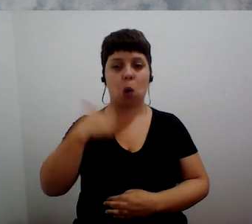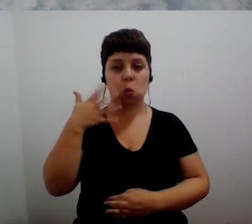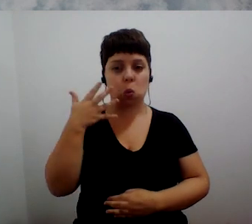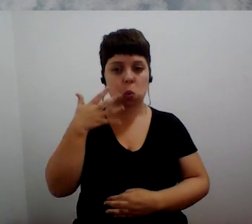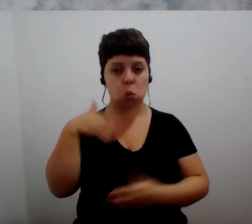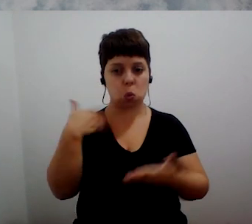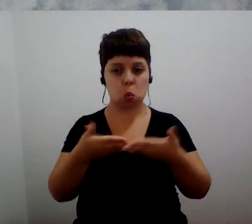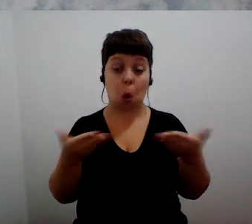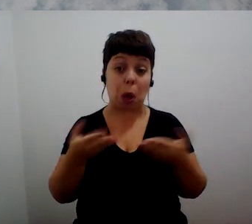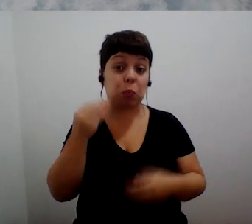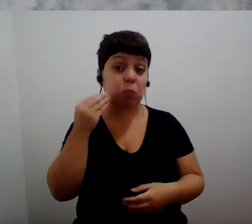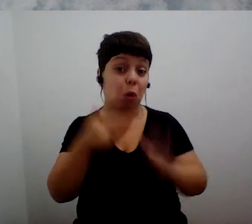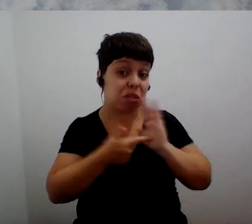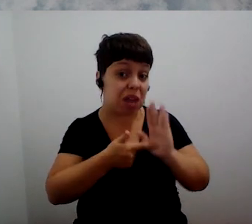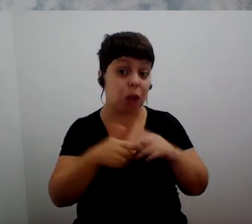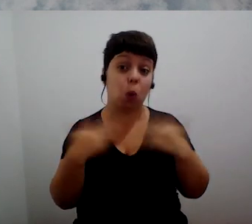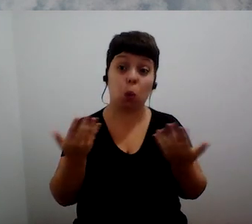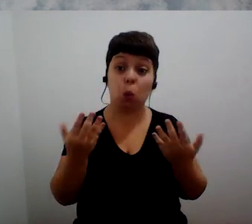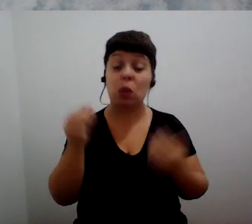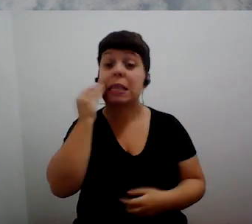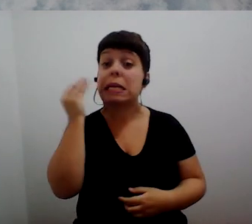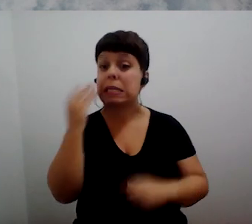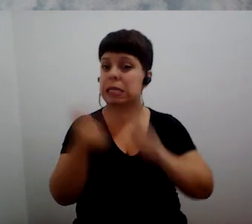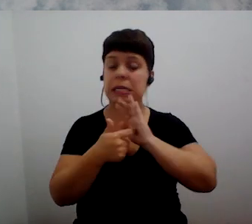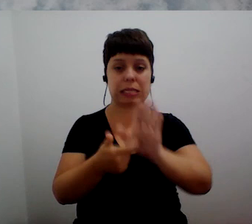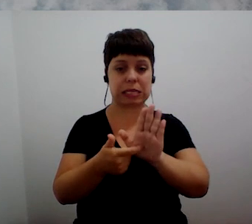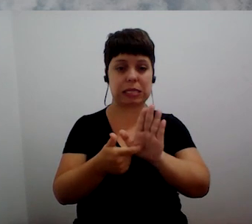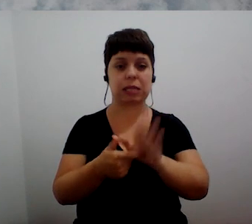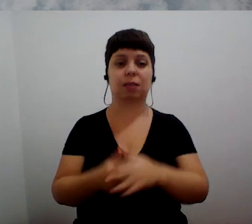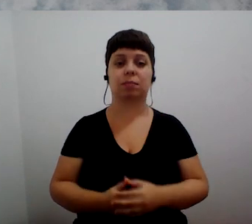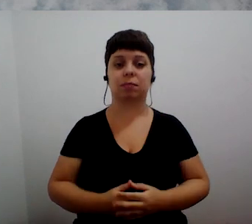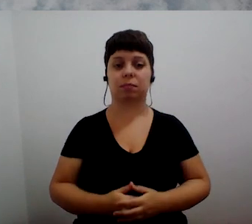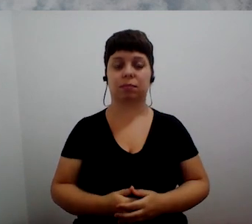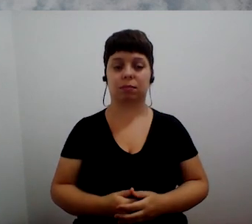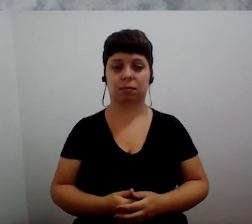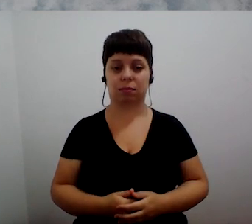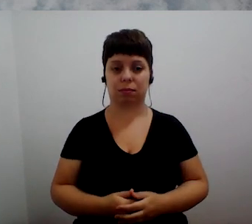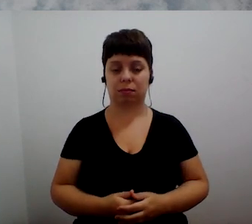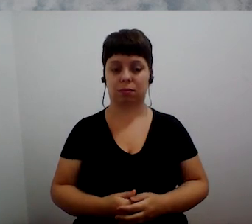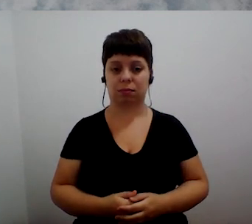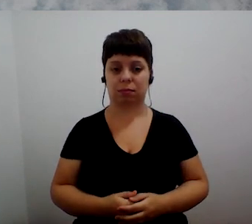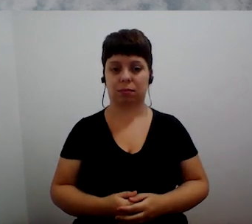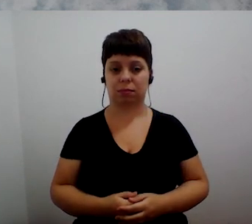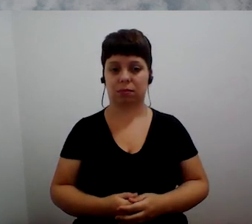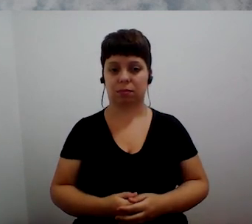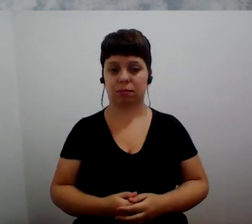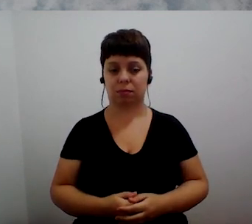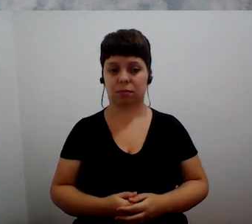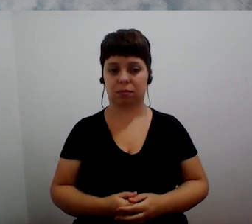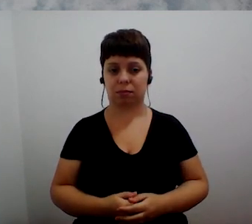try to show you that we are part of a mission, a very important